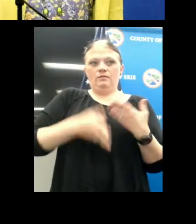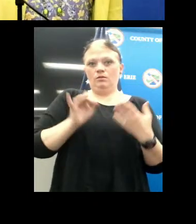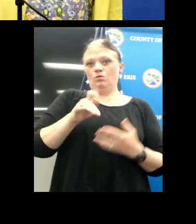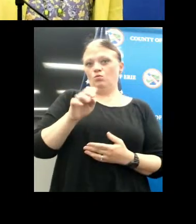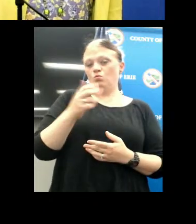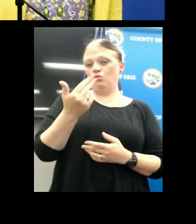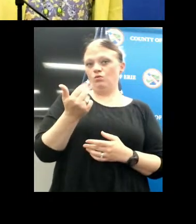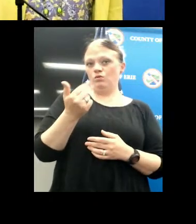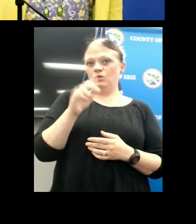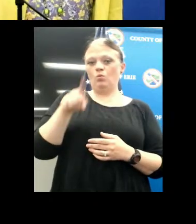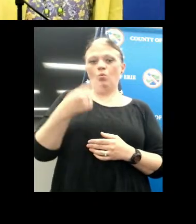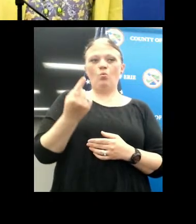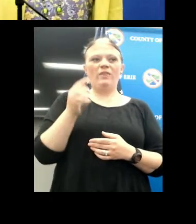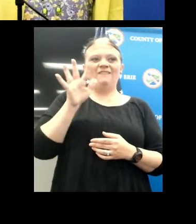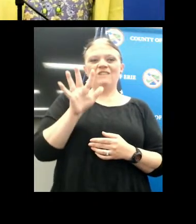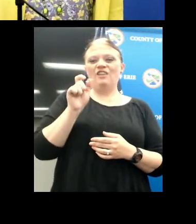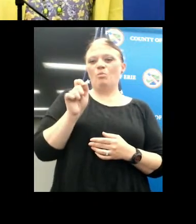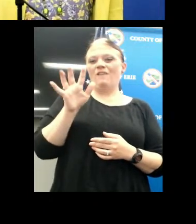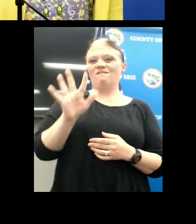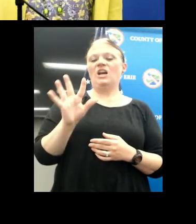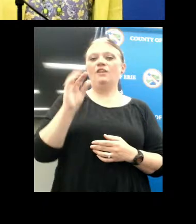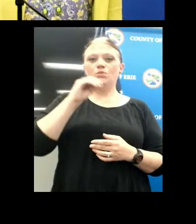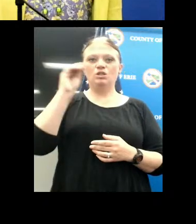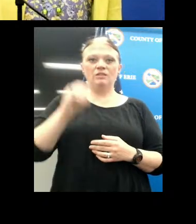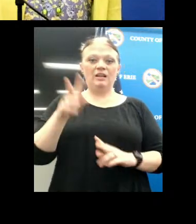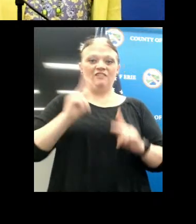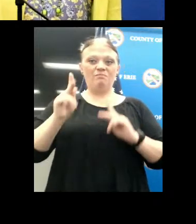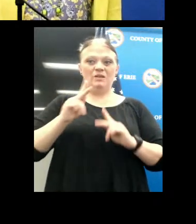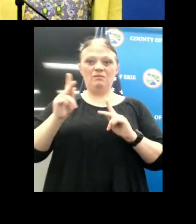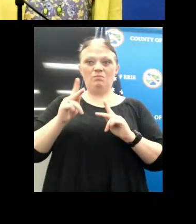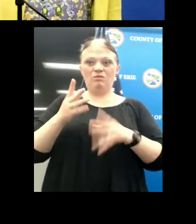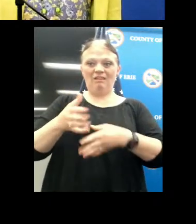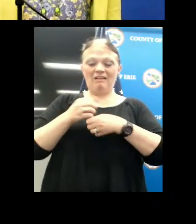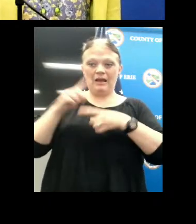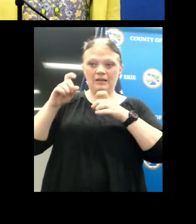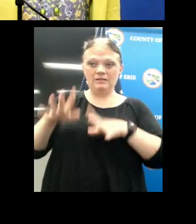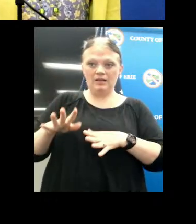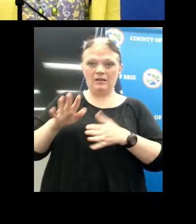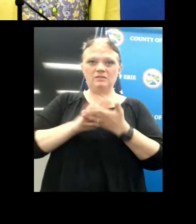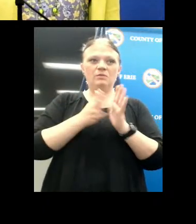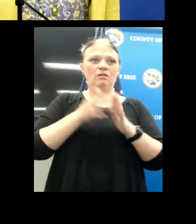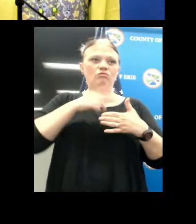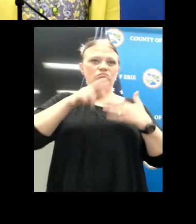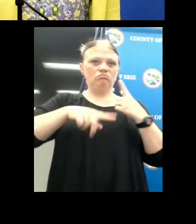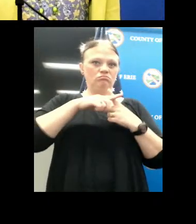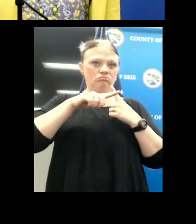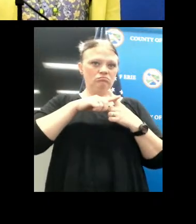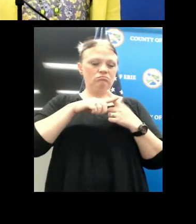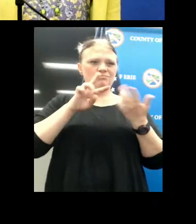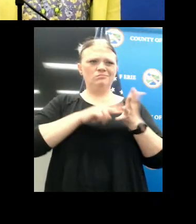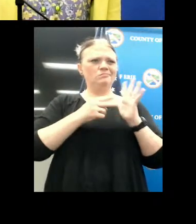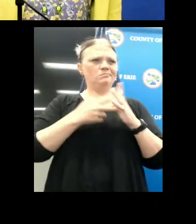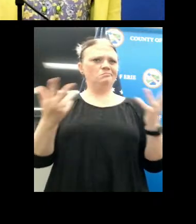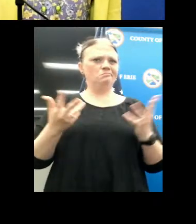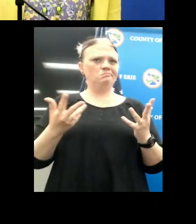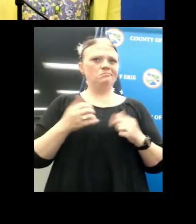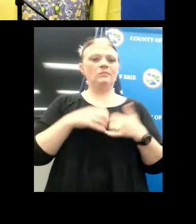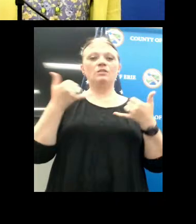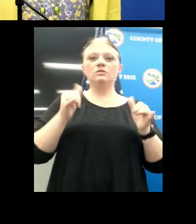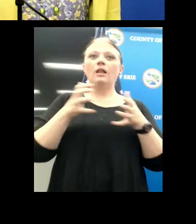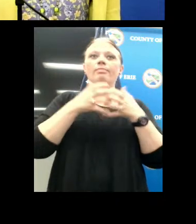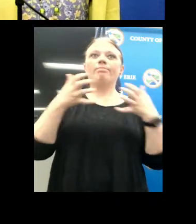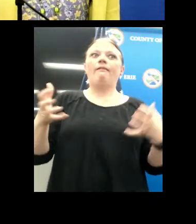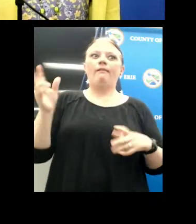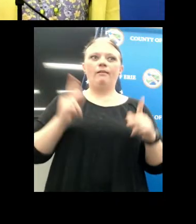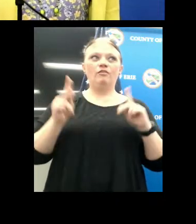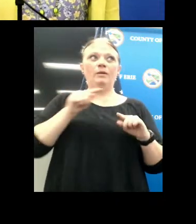June 13th, only 5.5% of people who are tested positive for antibodies. So what that means is there's still a